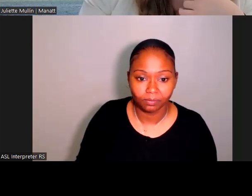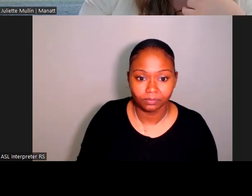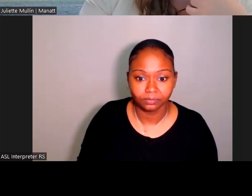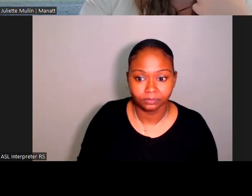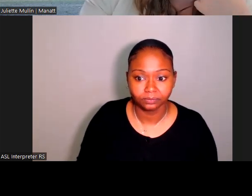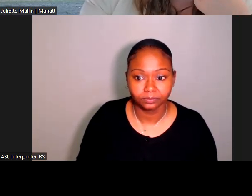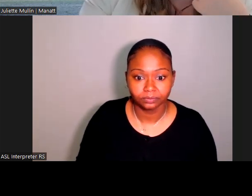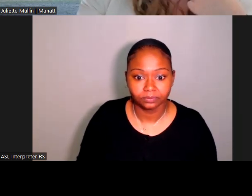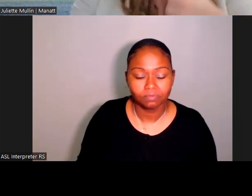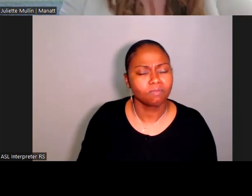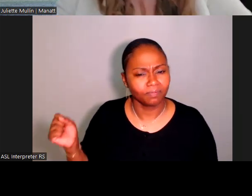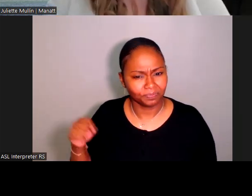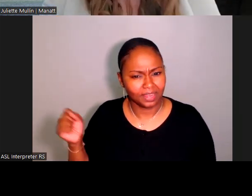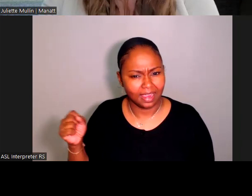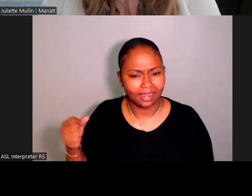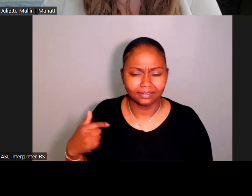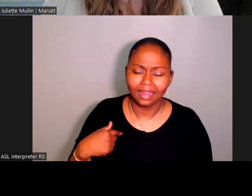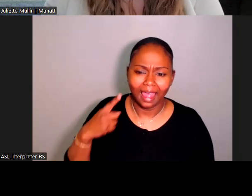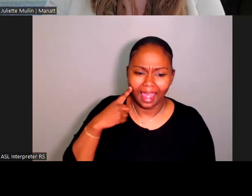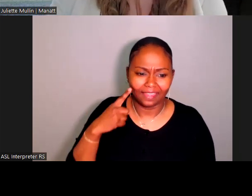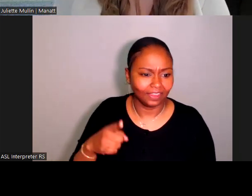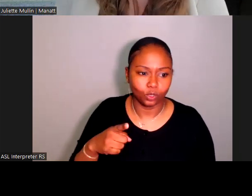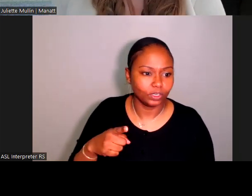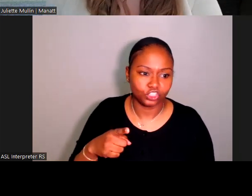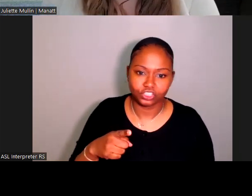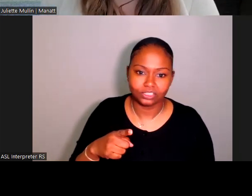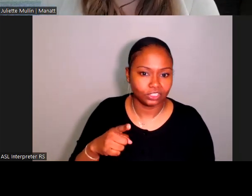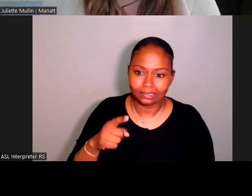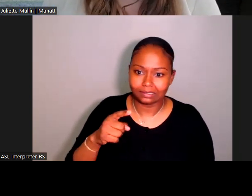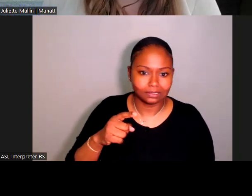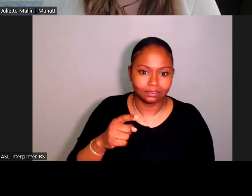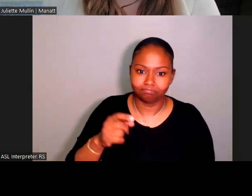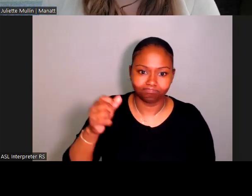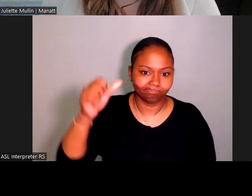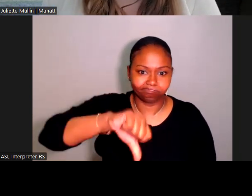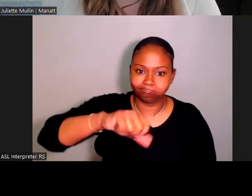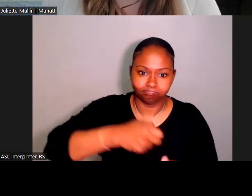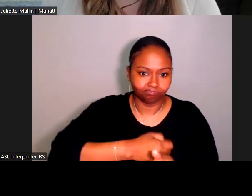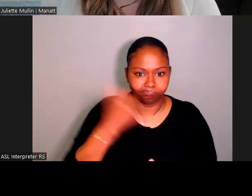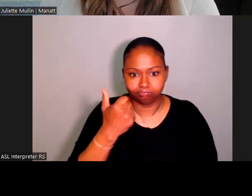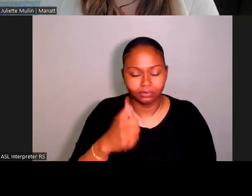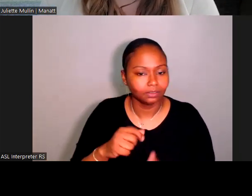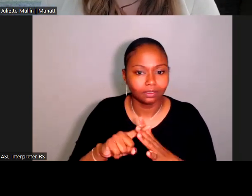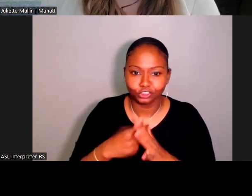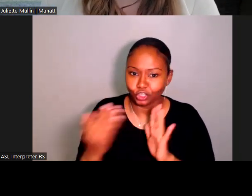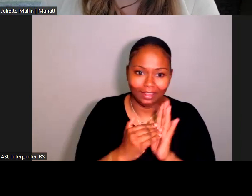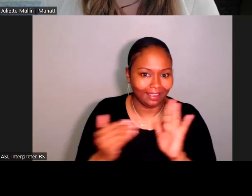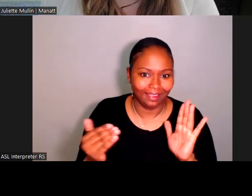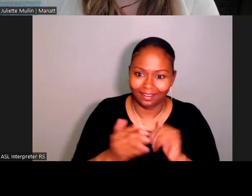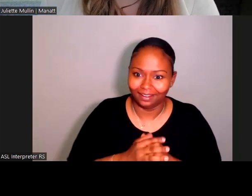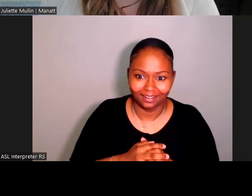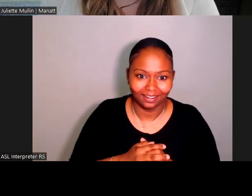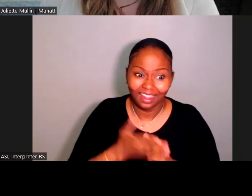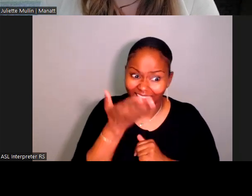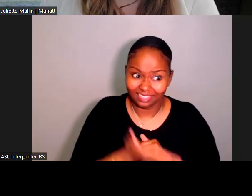We need to go. Yeah, I think you should throw this out and start over. This profoundly shows that someone's not